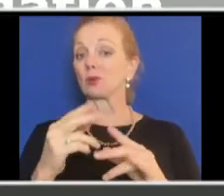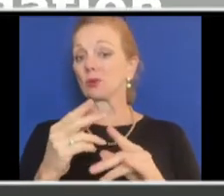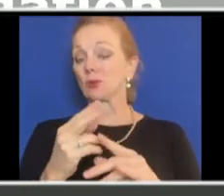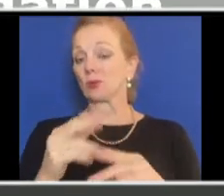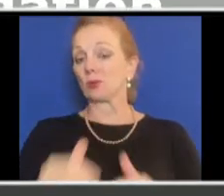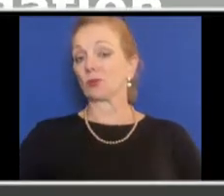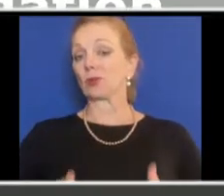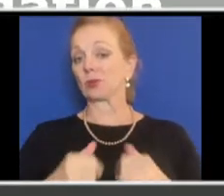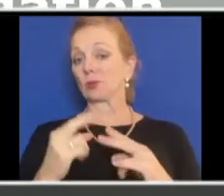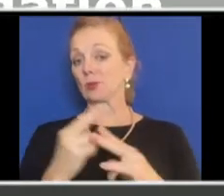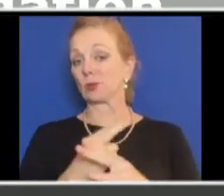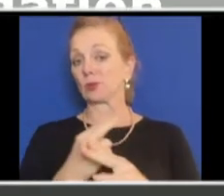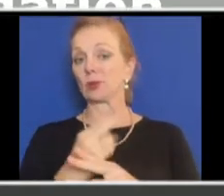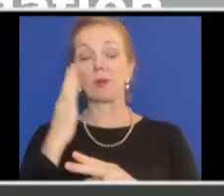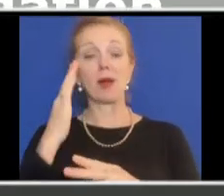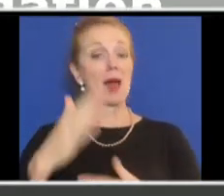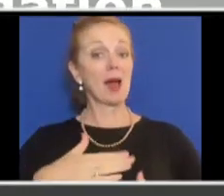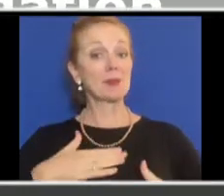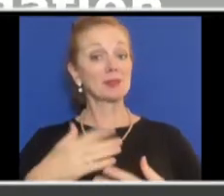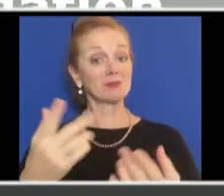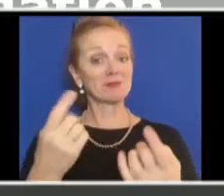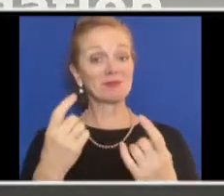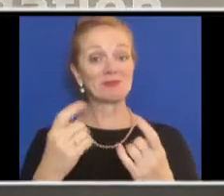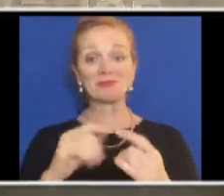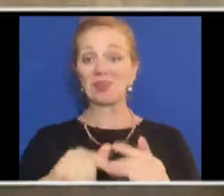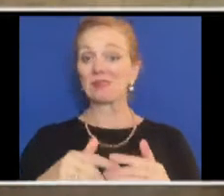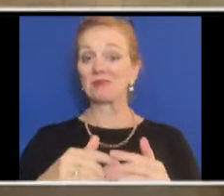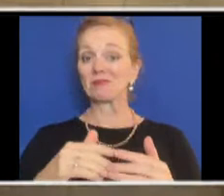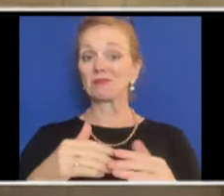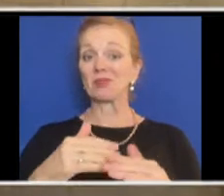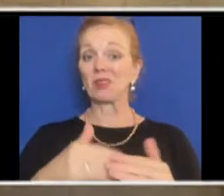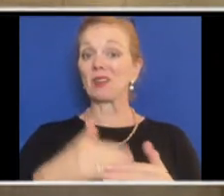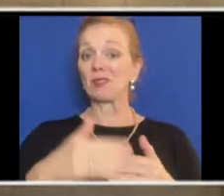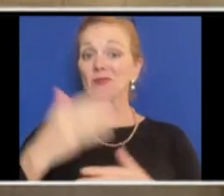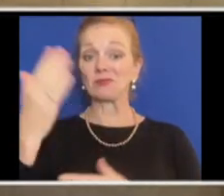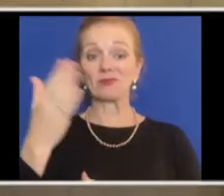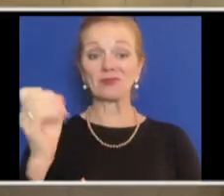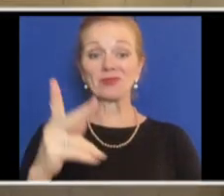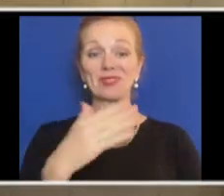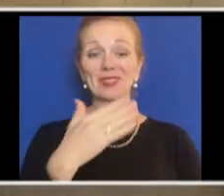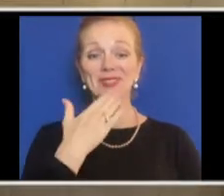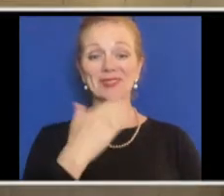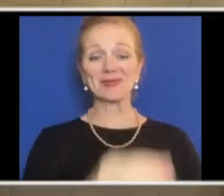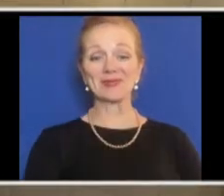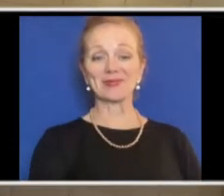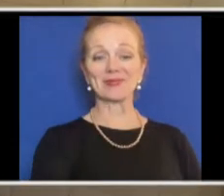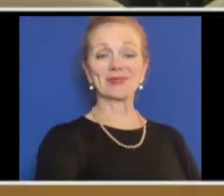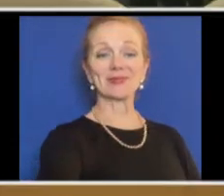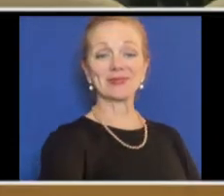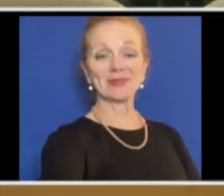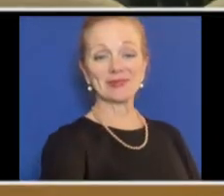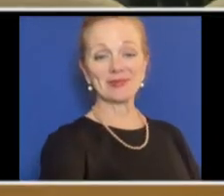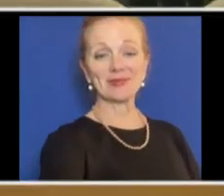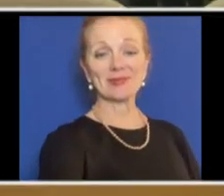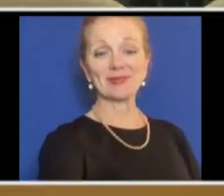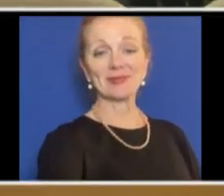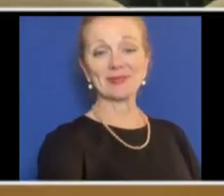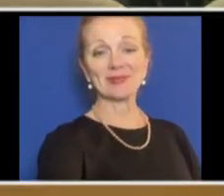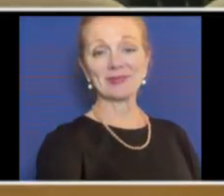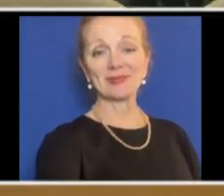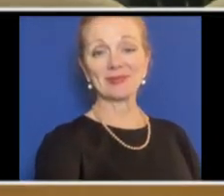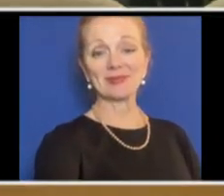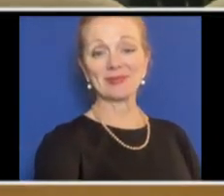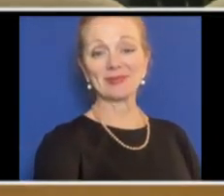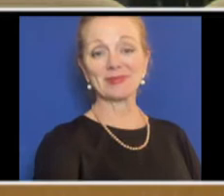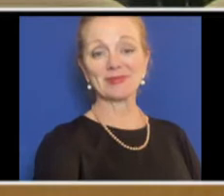uh and we'll be happy to take any questions following the petitioner's presentation thank you very much Mr Brown you have three minutes thank you uh